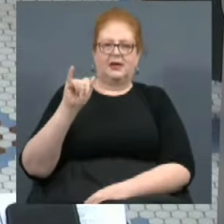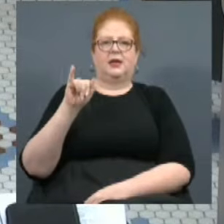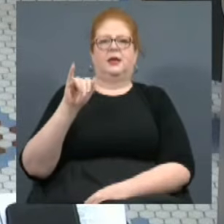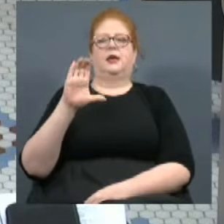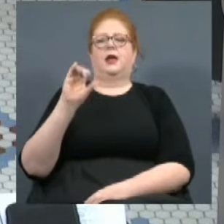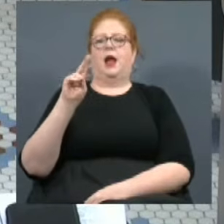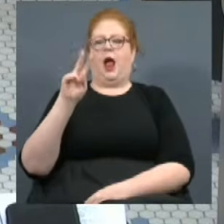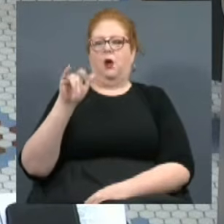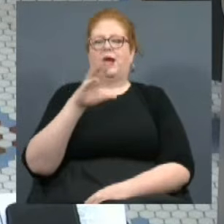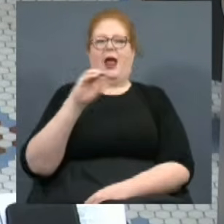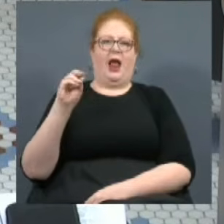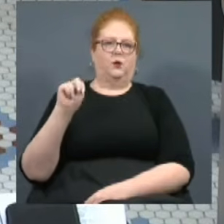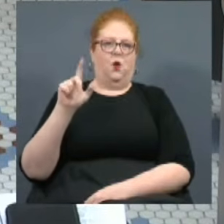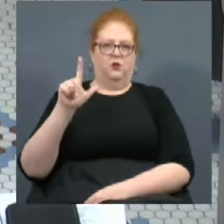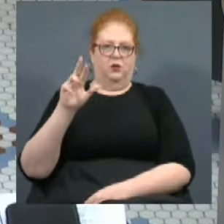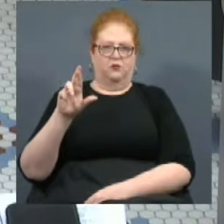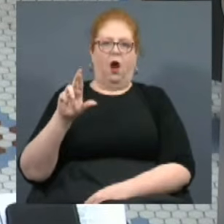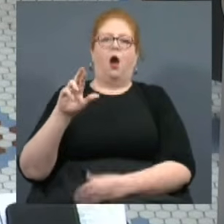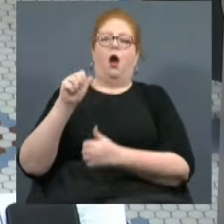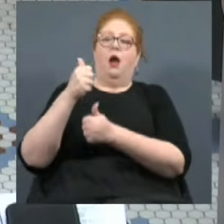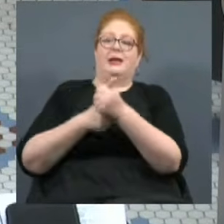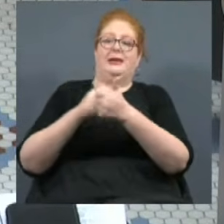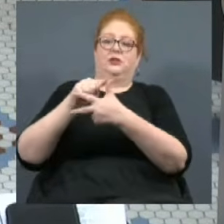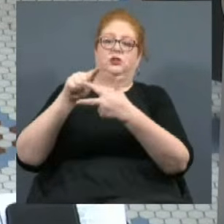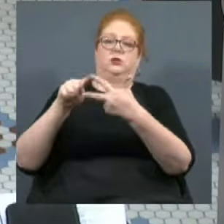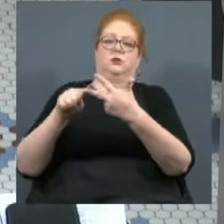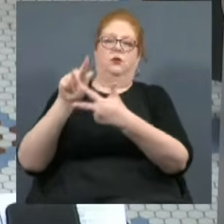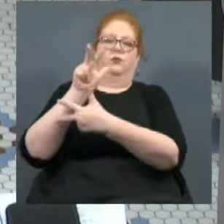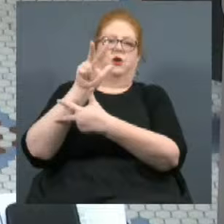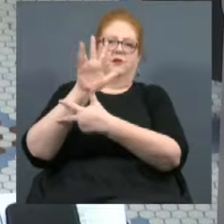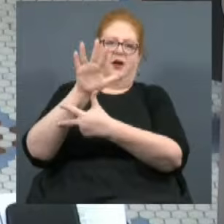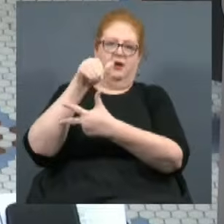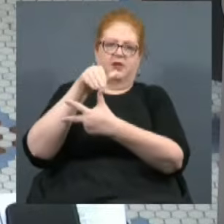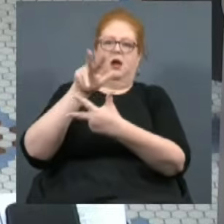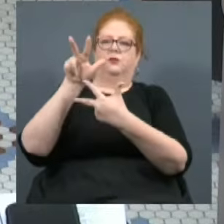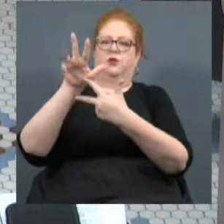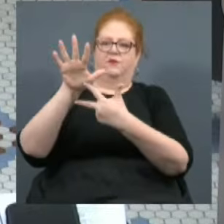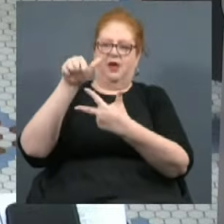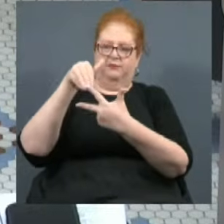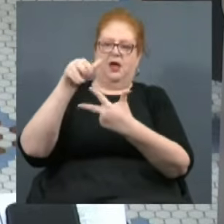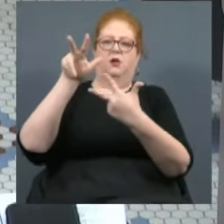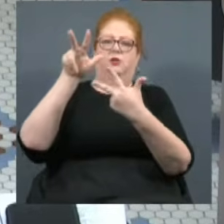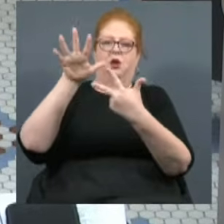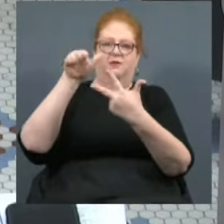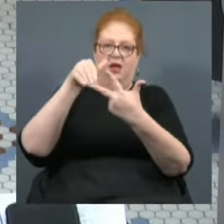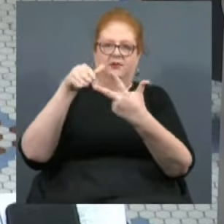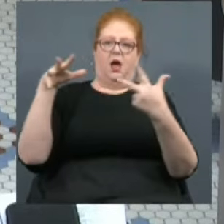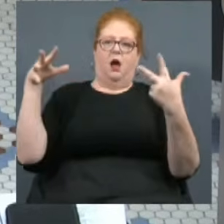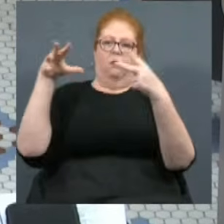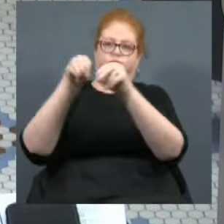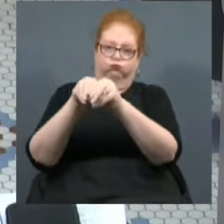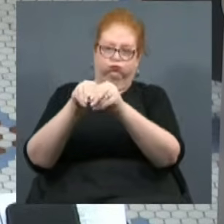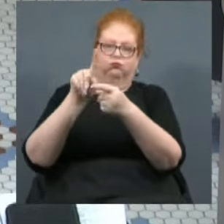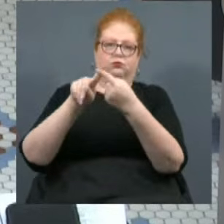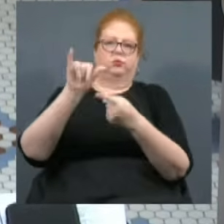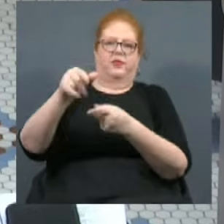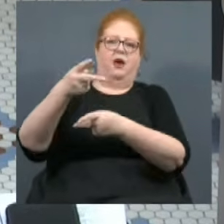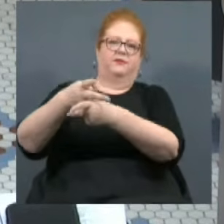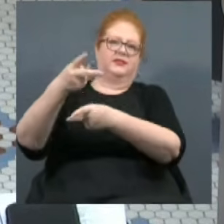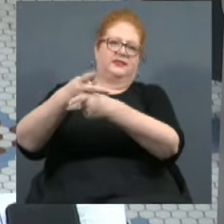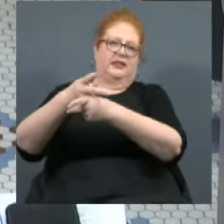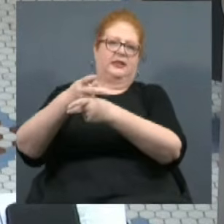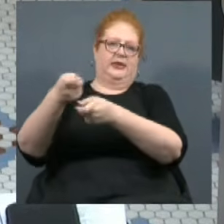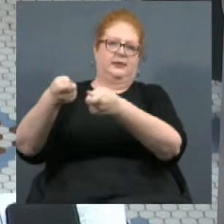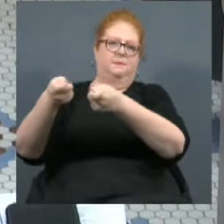of them provide $35,000 a year individually to that facilities maintenance board for maintaining